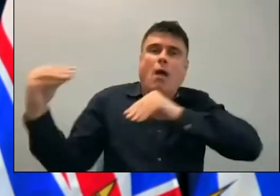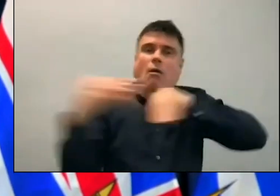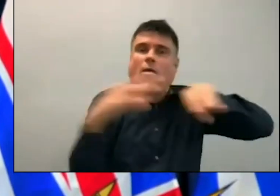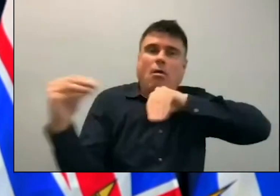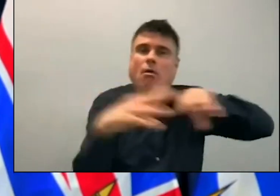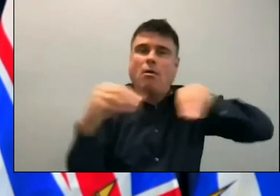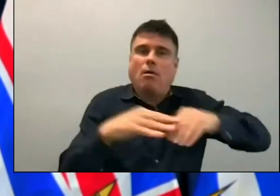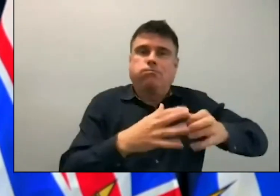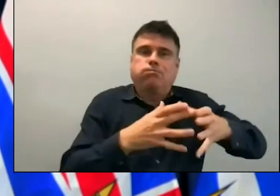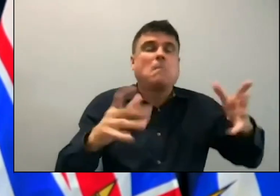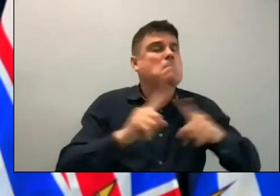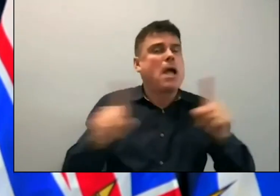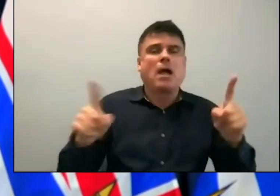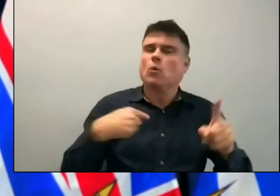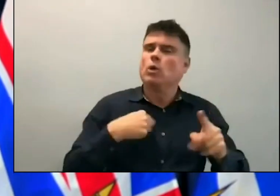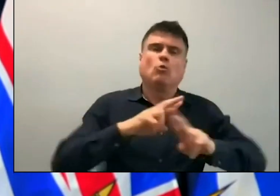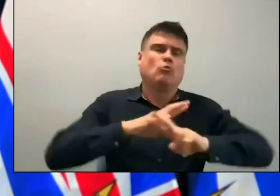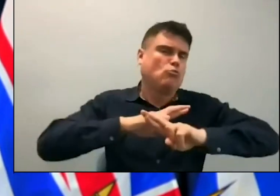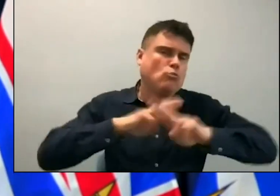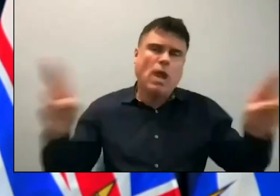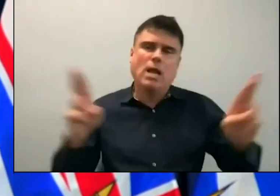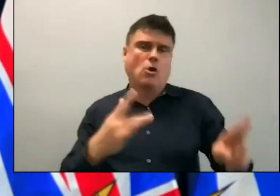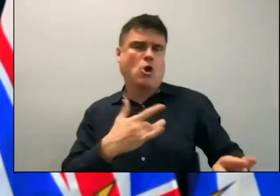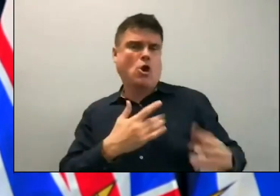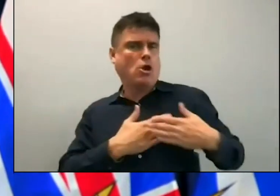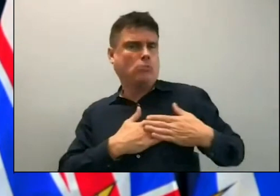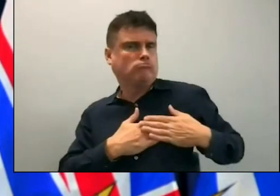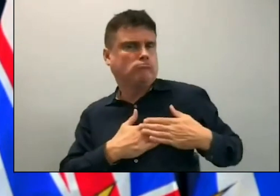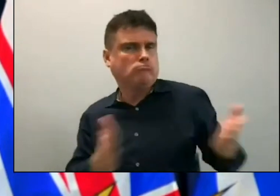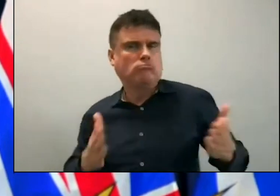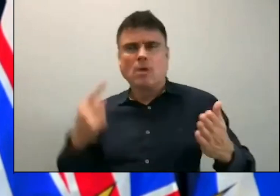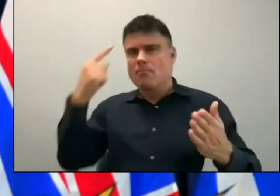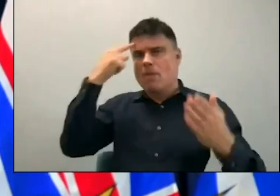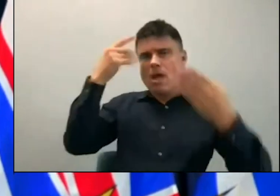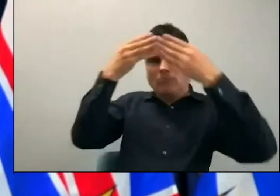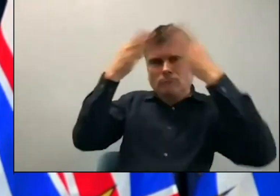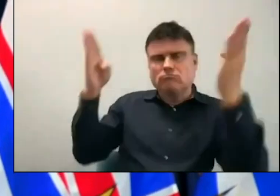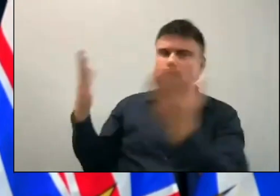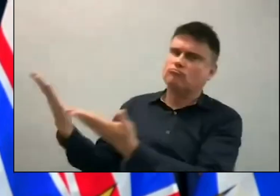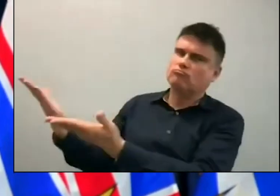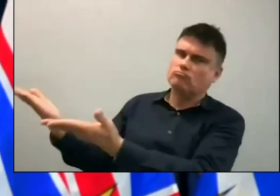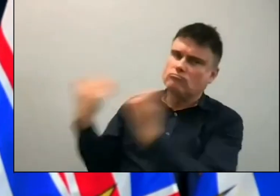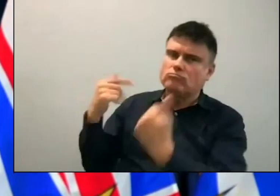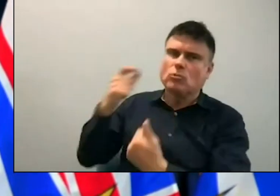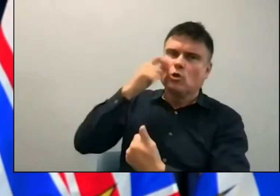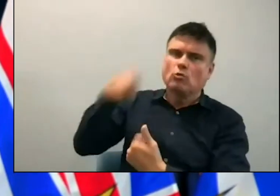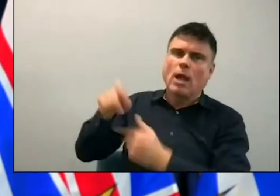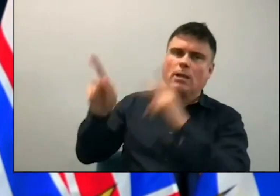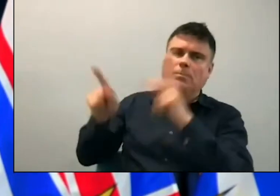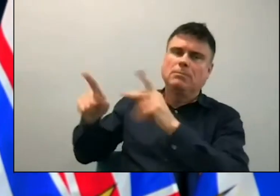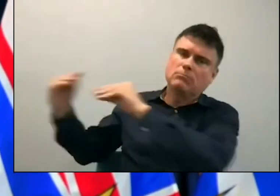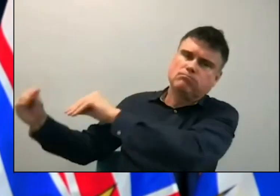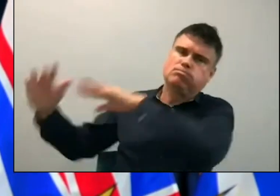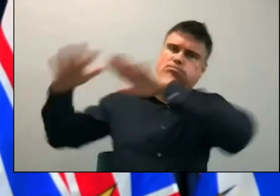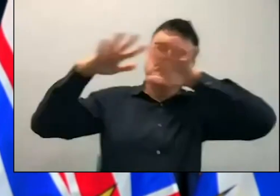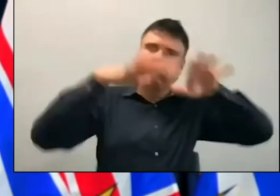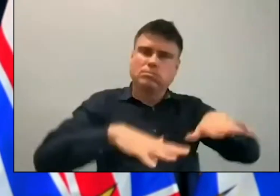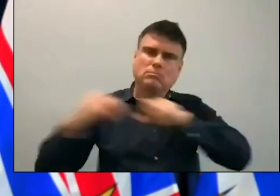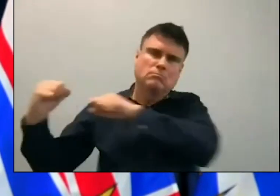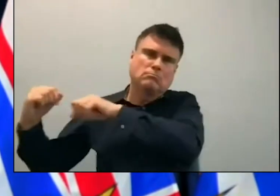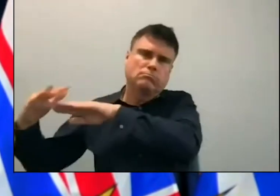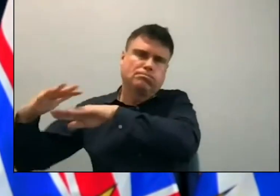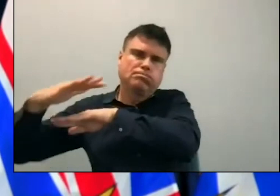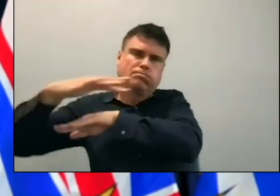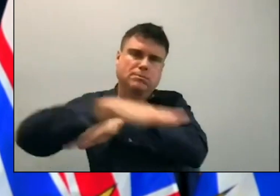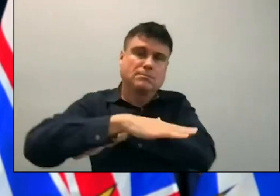I'm confident that British Columbians are ready, willing, and able to absorb as many Ukrainian refugees as we possibly can.